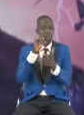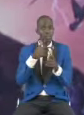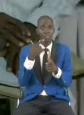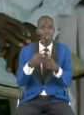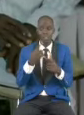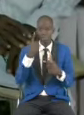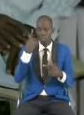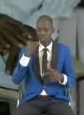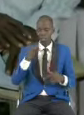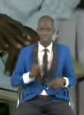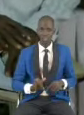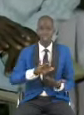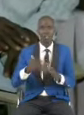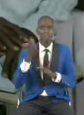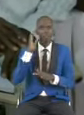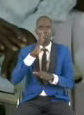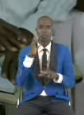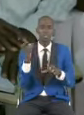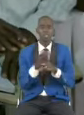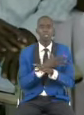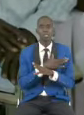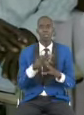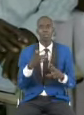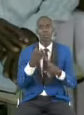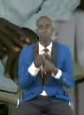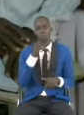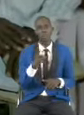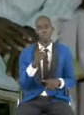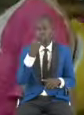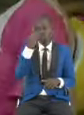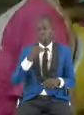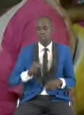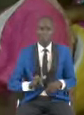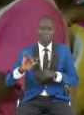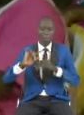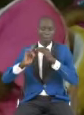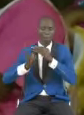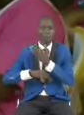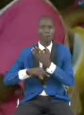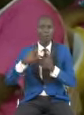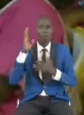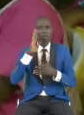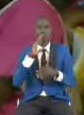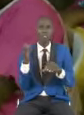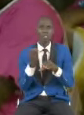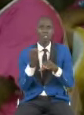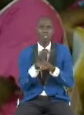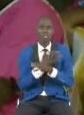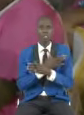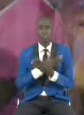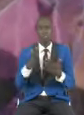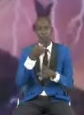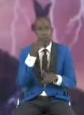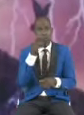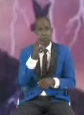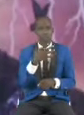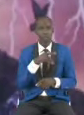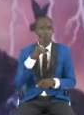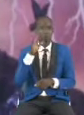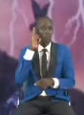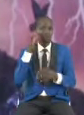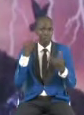you. Eternal punishment will be taken away from you. And you will have everlasting